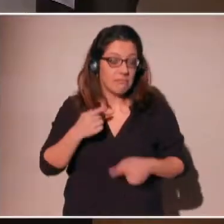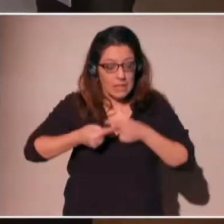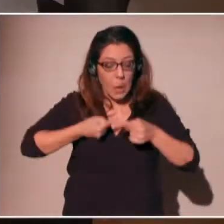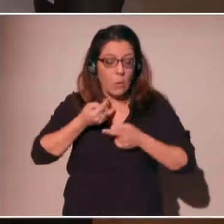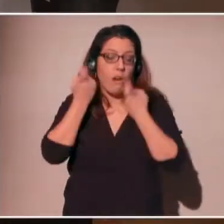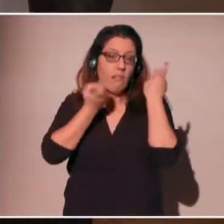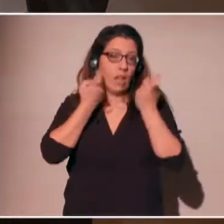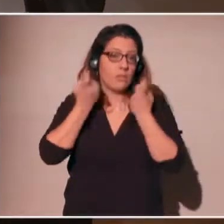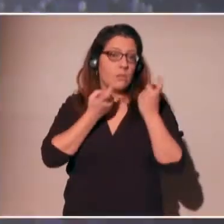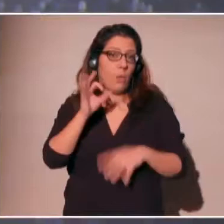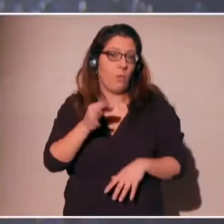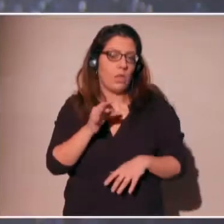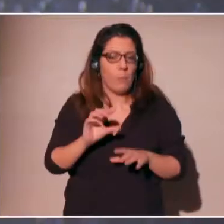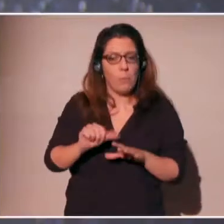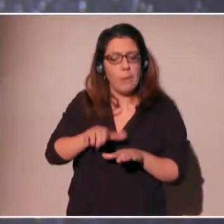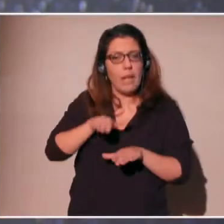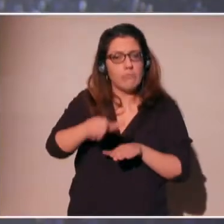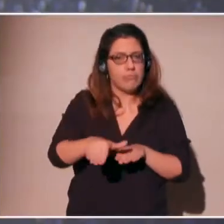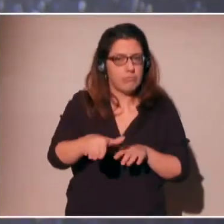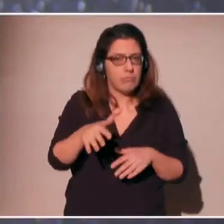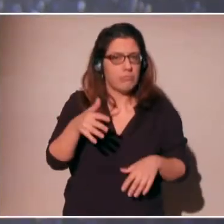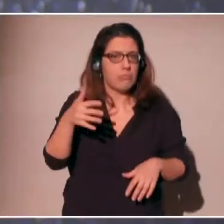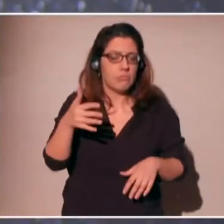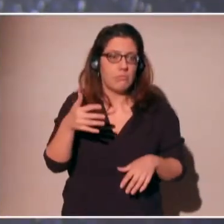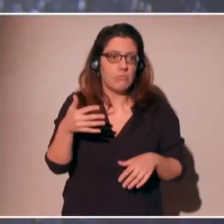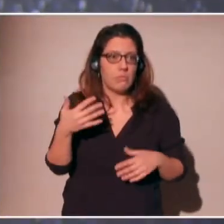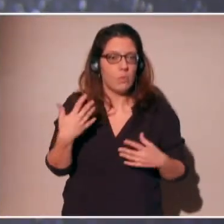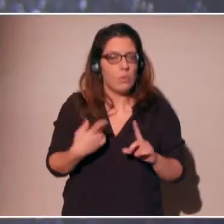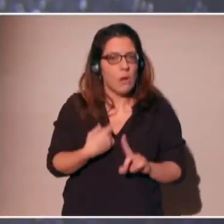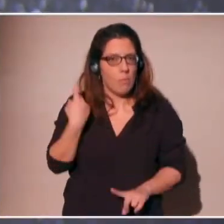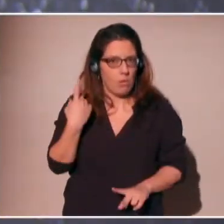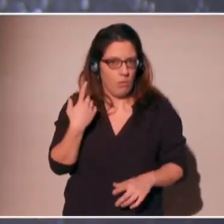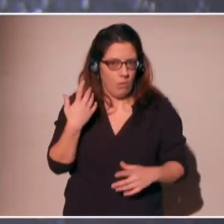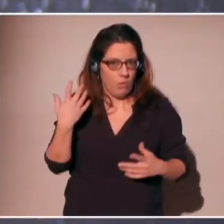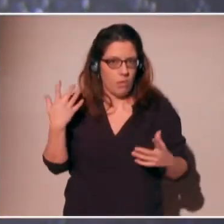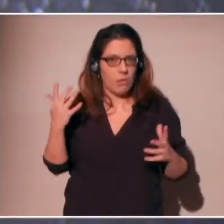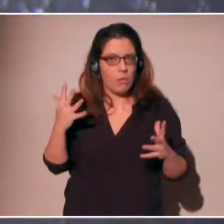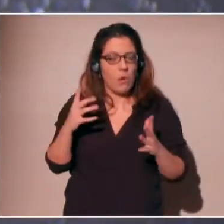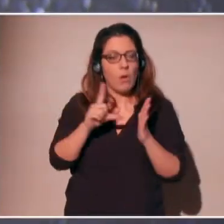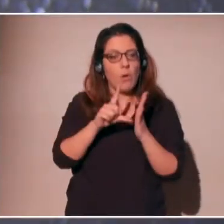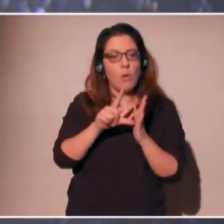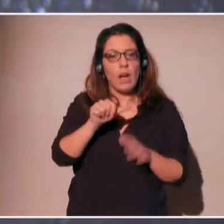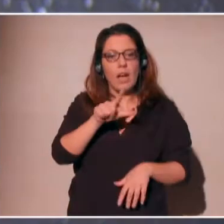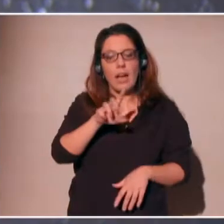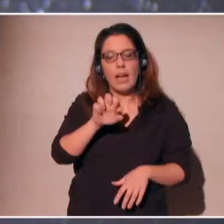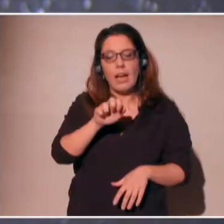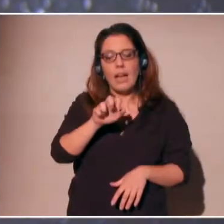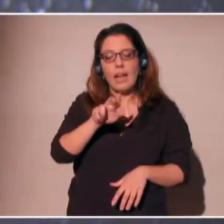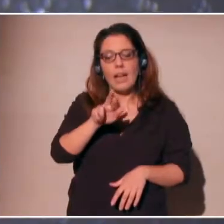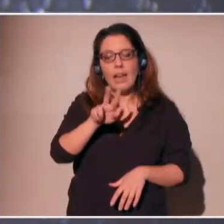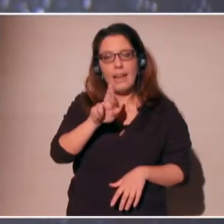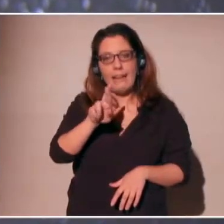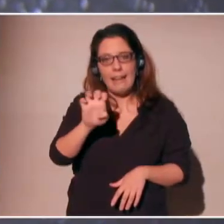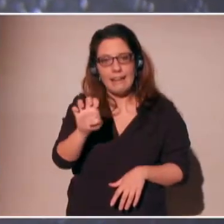Well, this is precisely what we're thinking about. And there was a first breakthrough, which is called